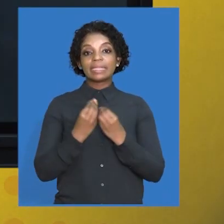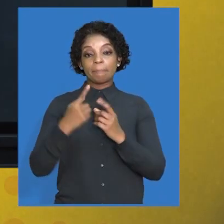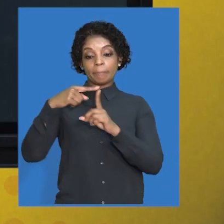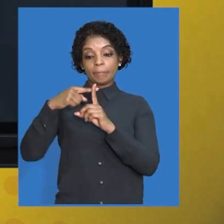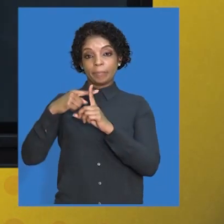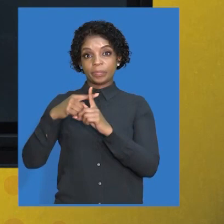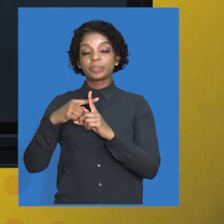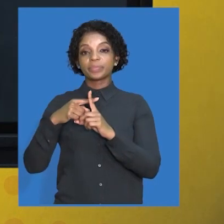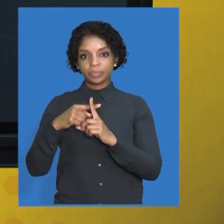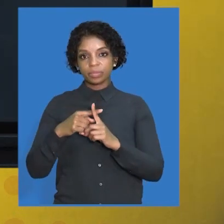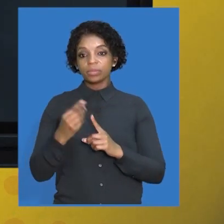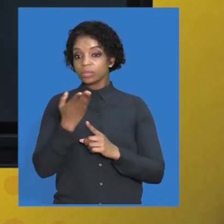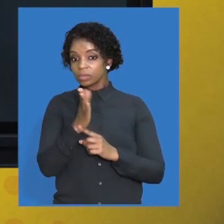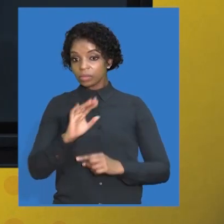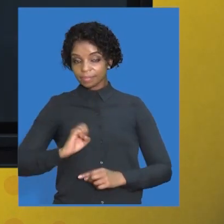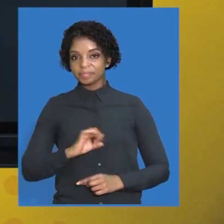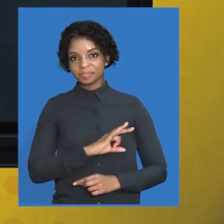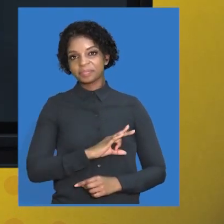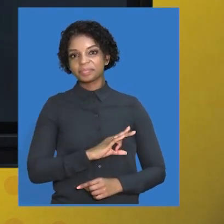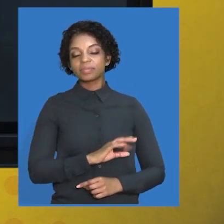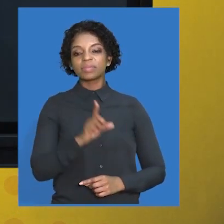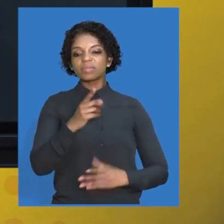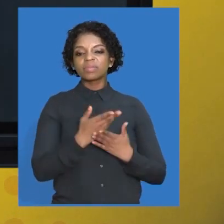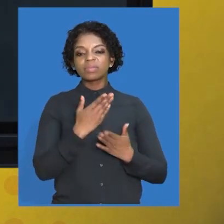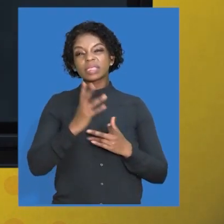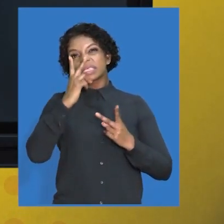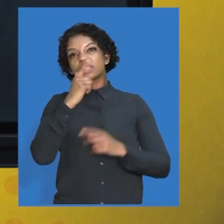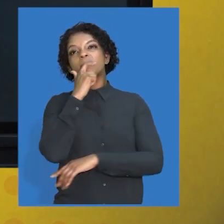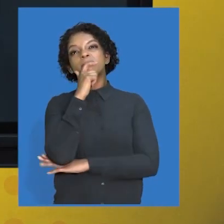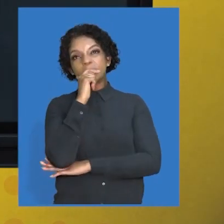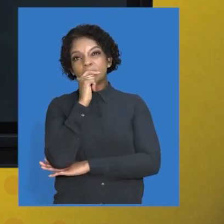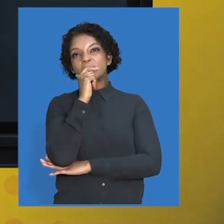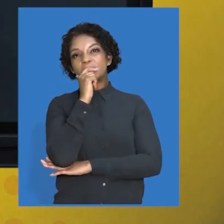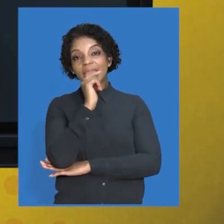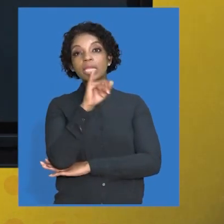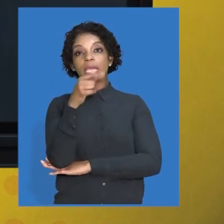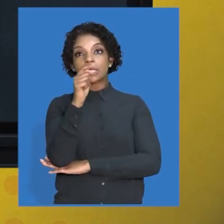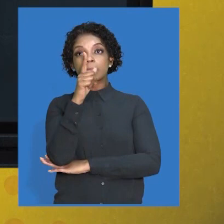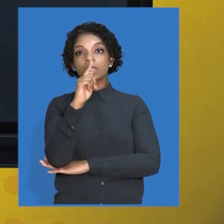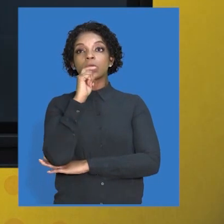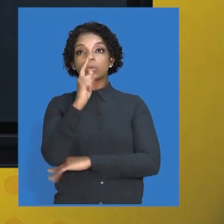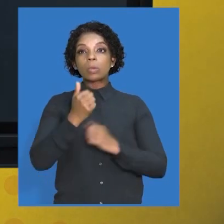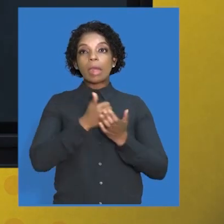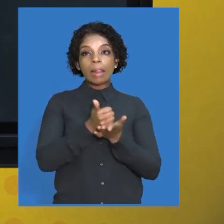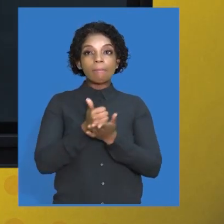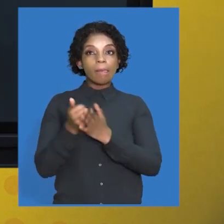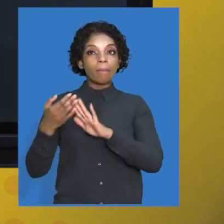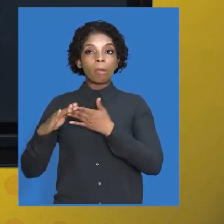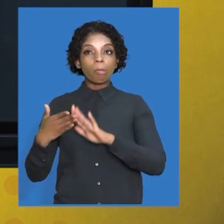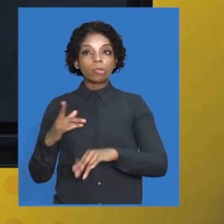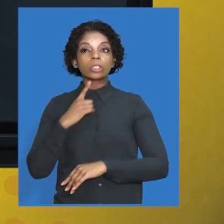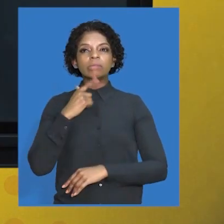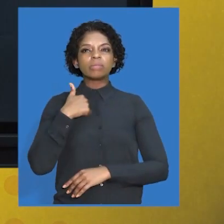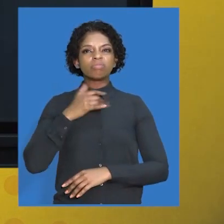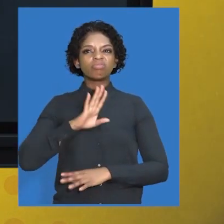do the employees. Now, the employees can see that JT is looking after their community, they're investing in their community, they want to be a